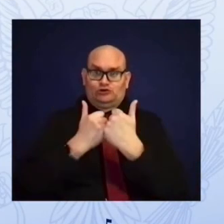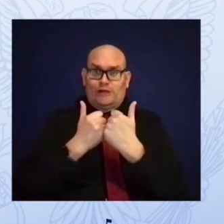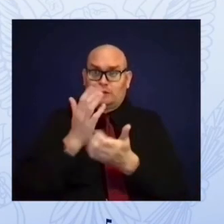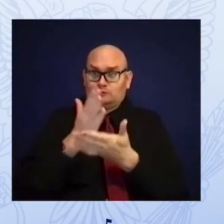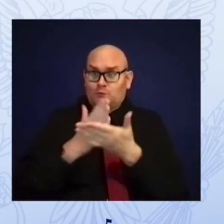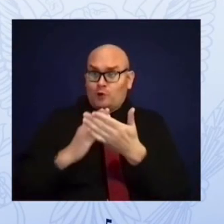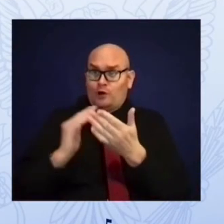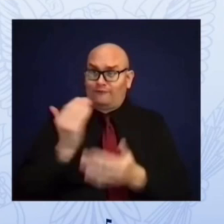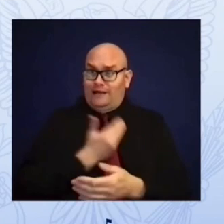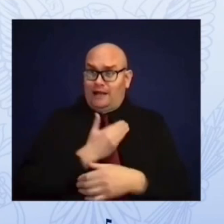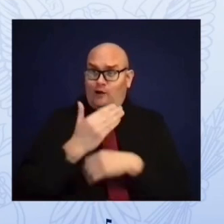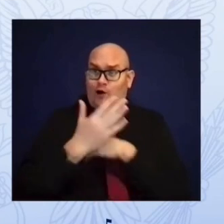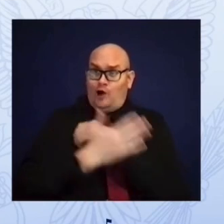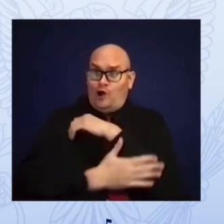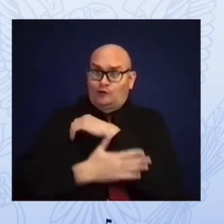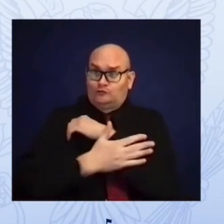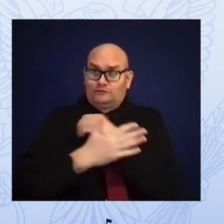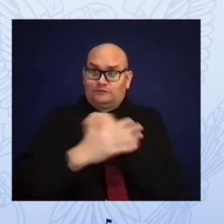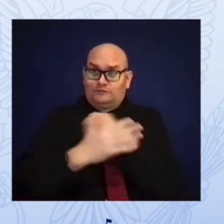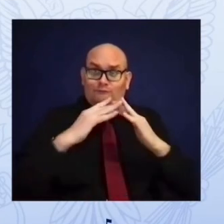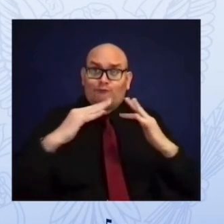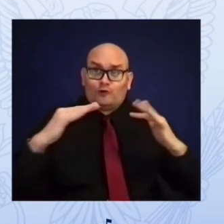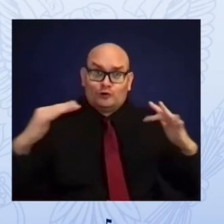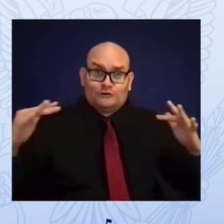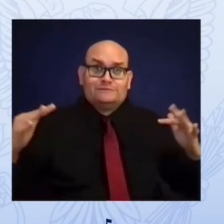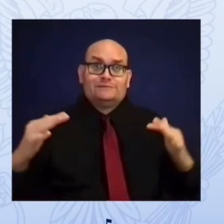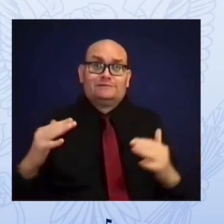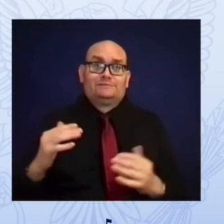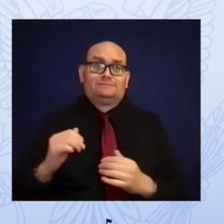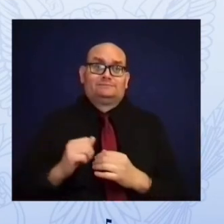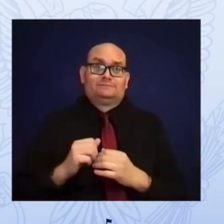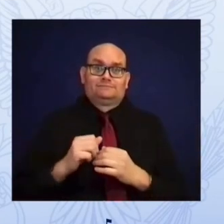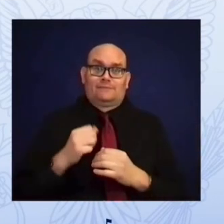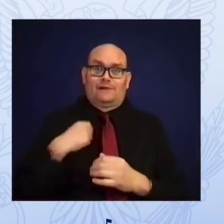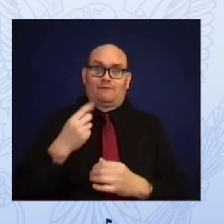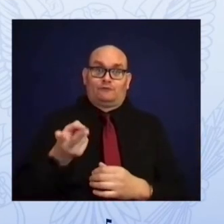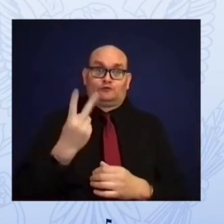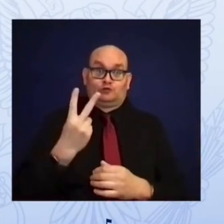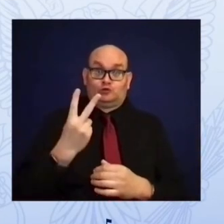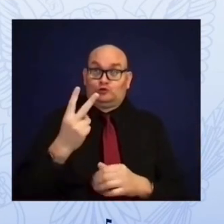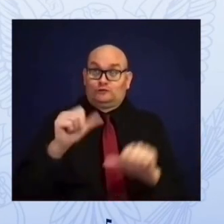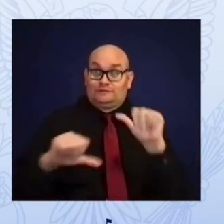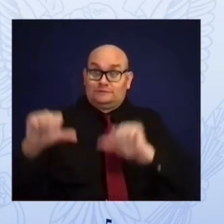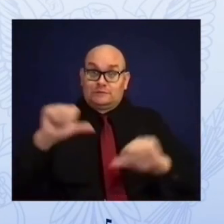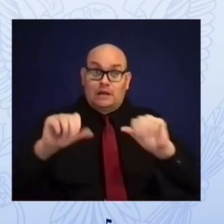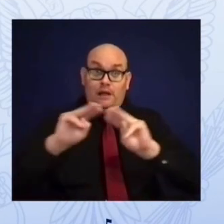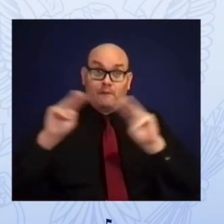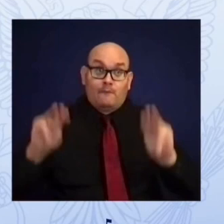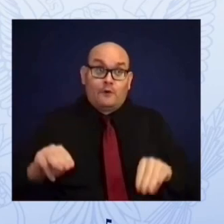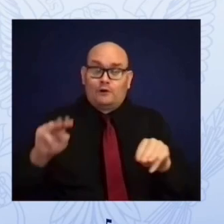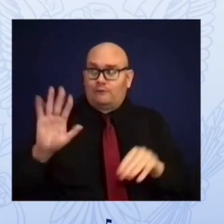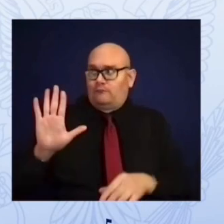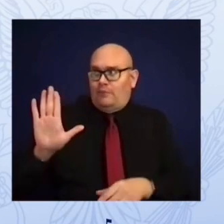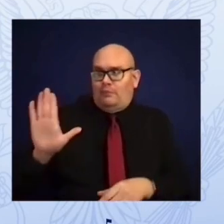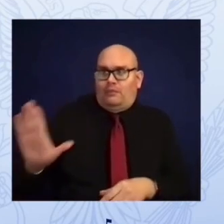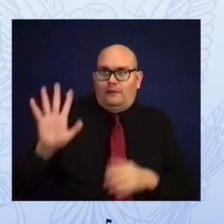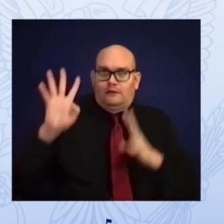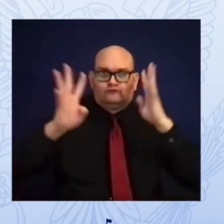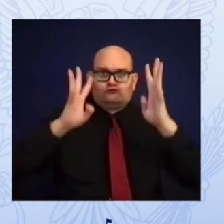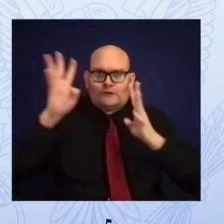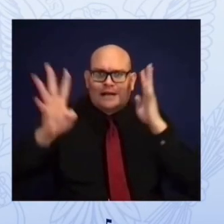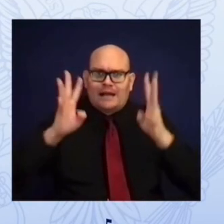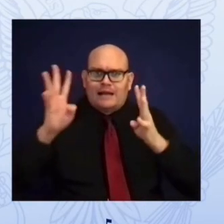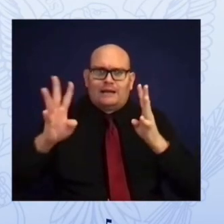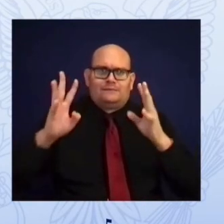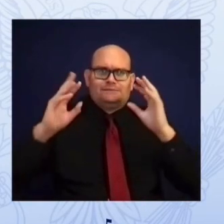whose creativity, charisma, and character are educating their communities, children, and families for a dynamic and challenging